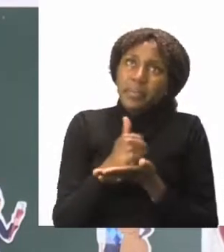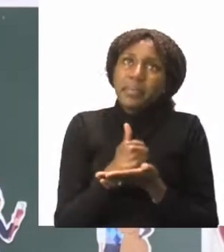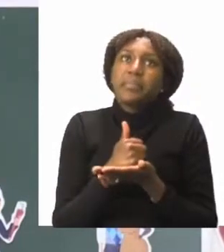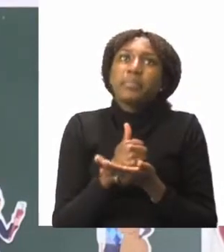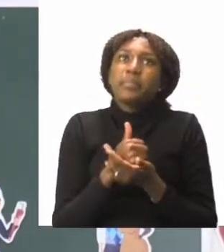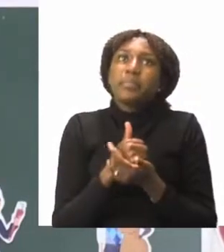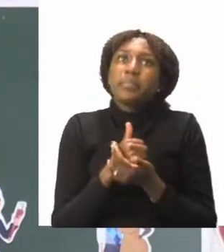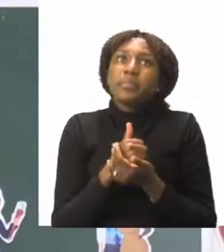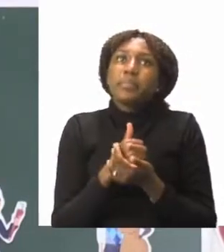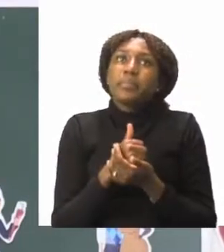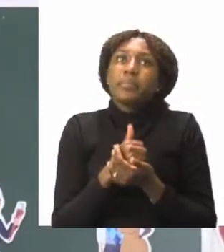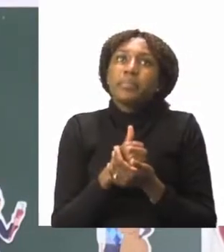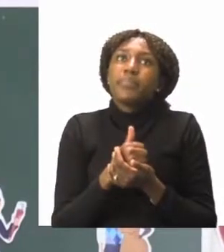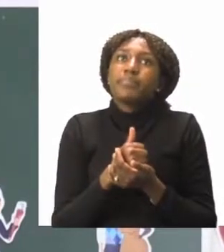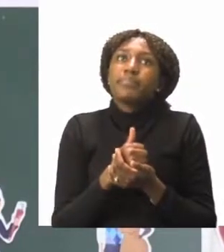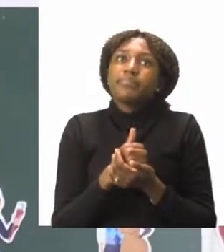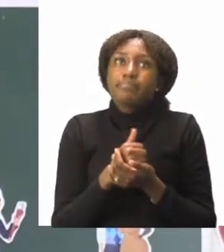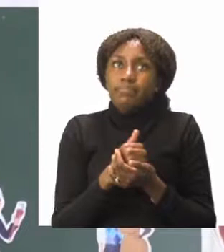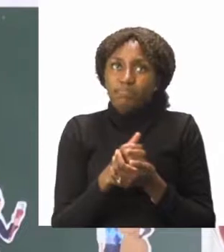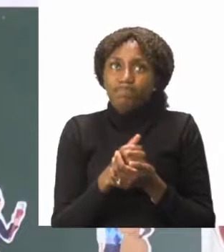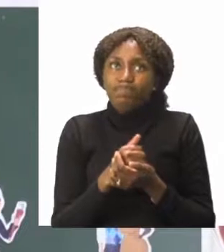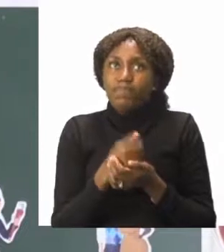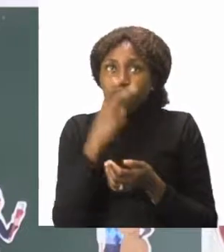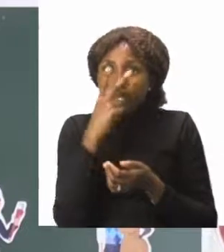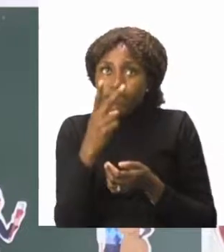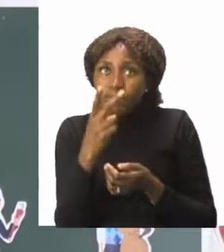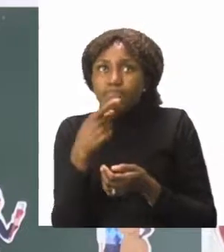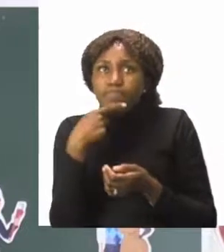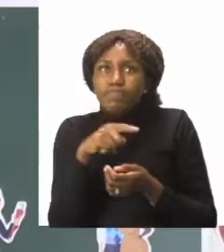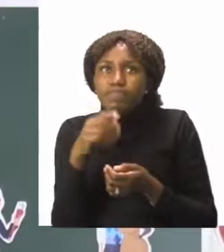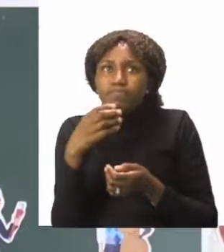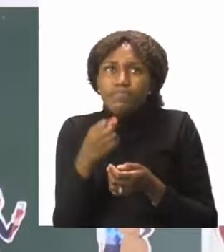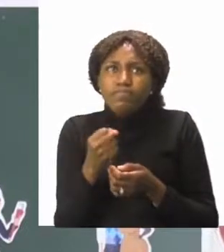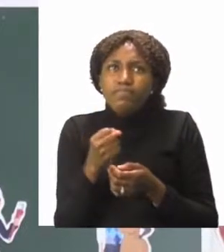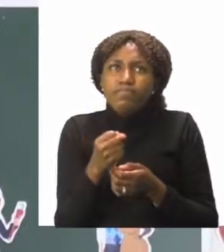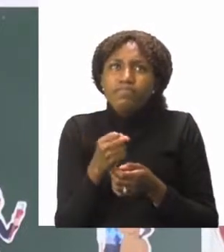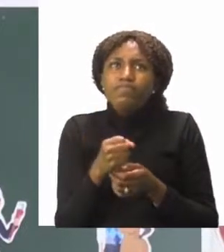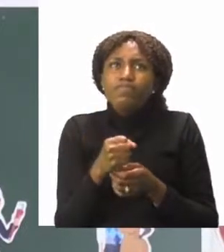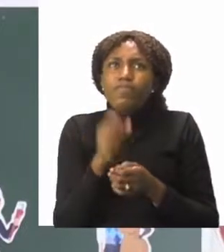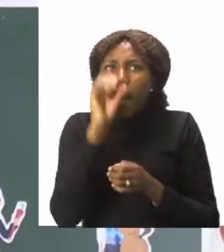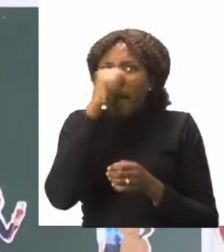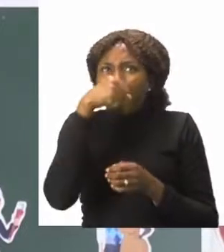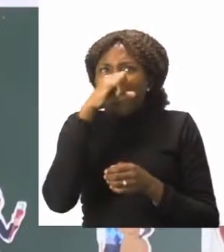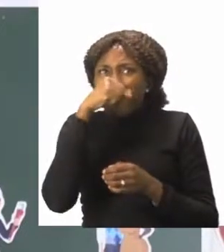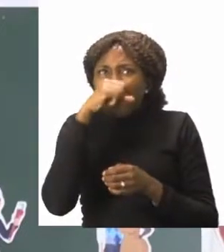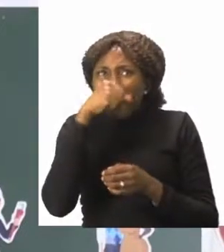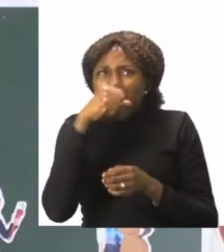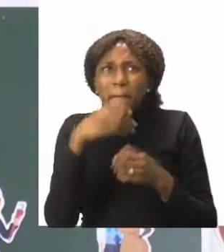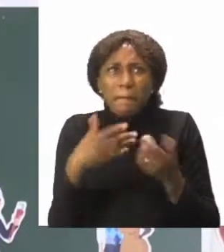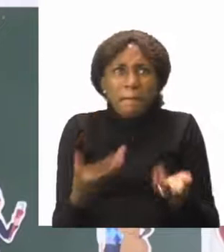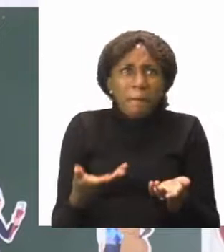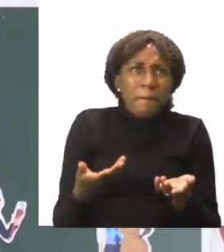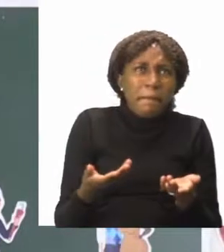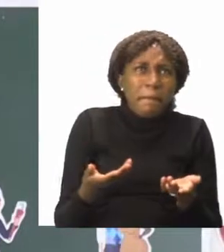we have this person right here. You can see that he's holding a pig and he has a rooster right next to